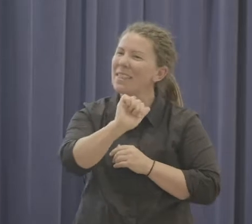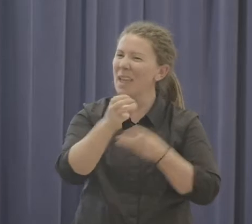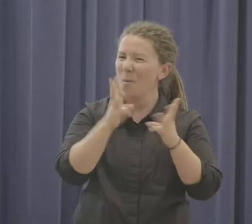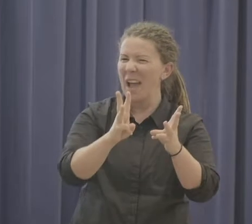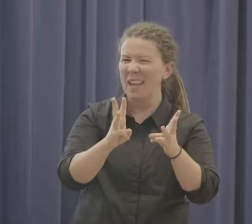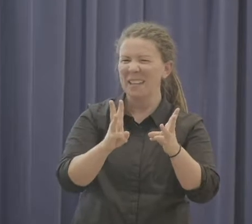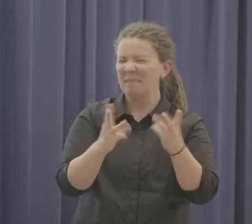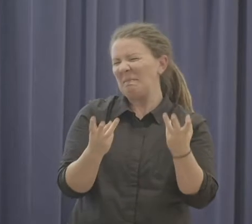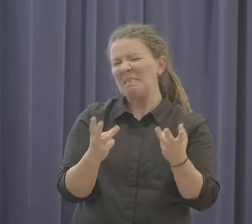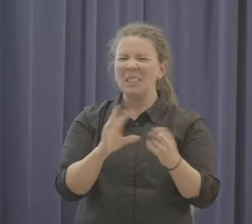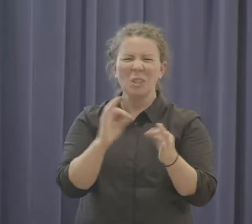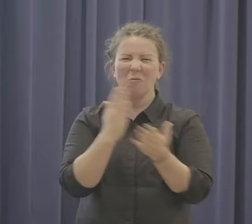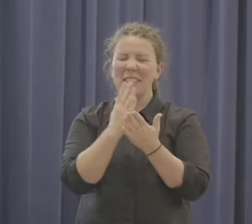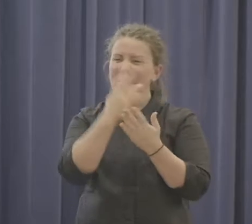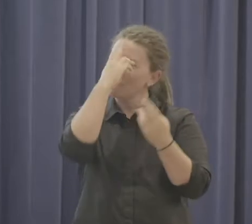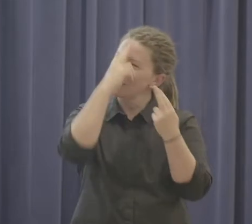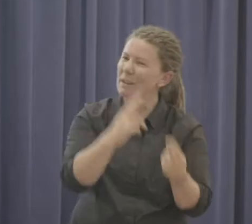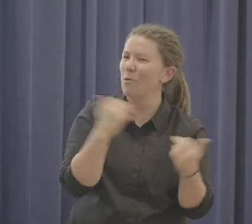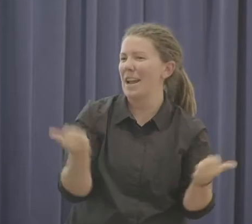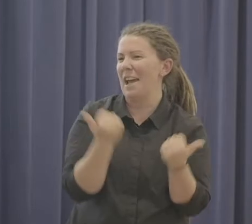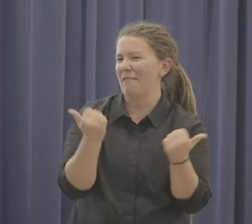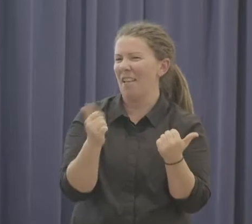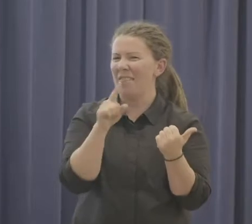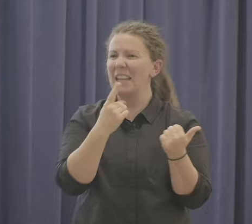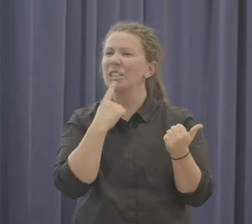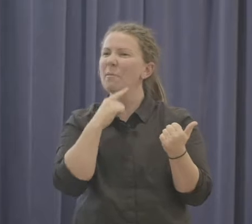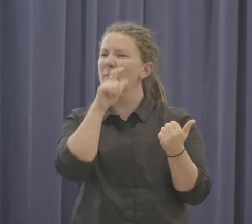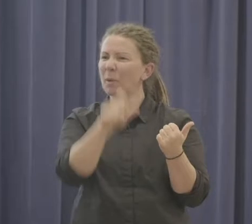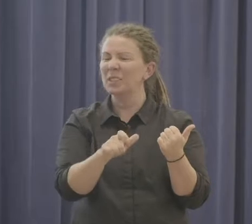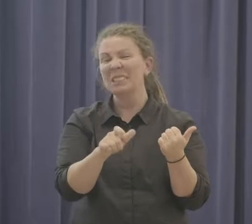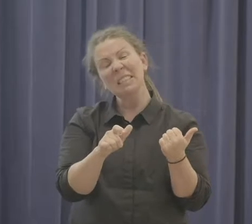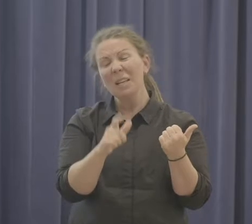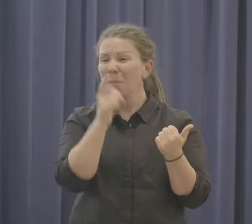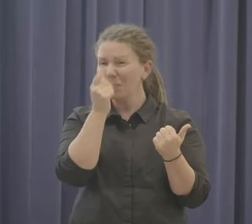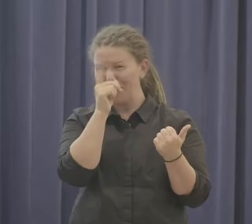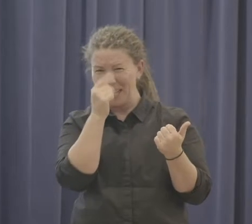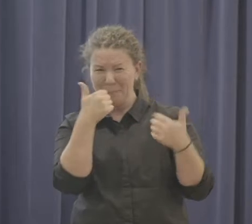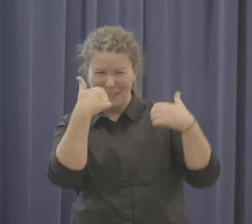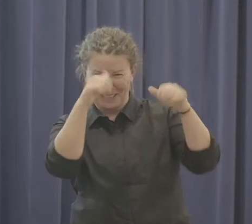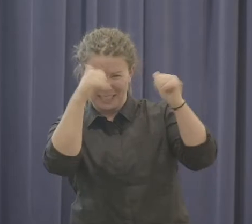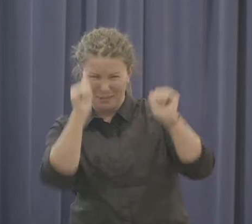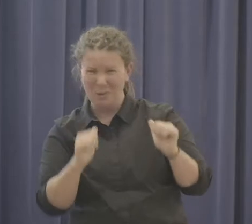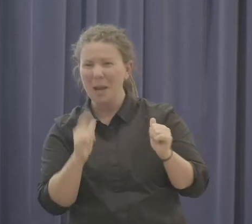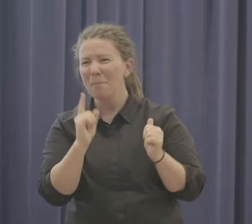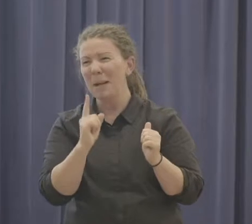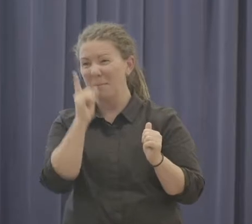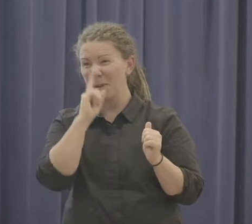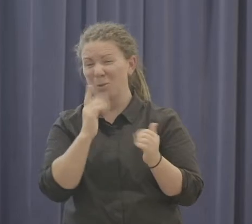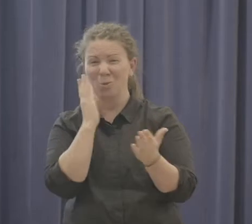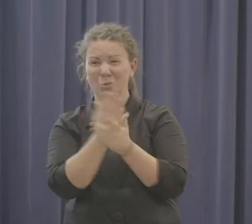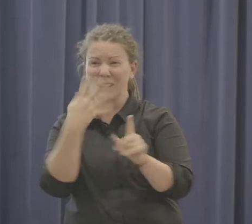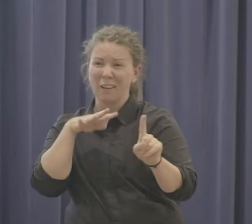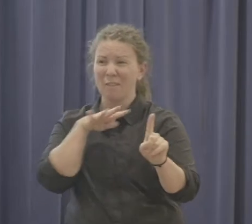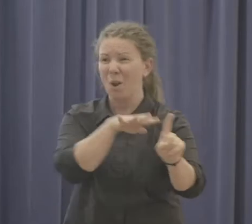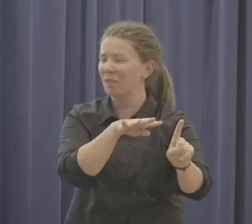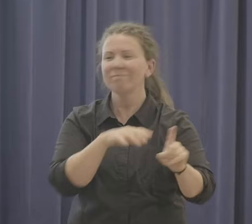people and think their way is the only way to do things. People like that may sometimes be successful, but not many people will truly follow